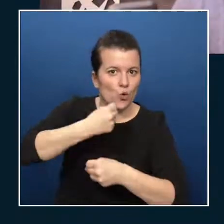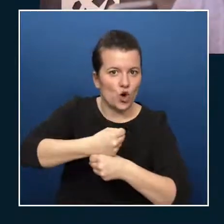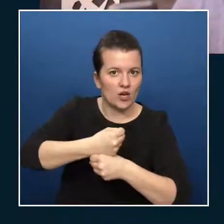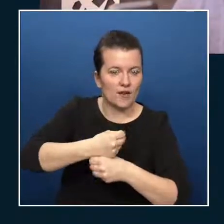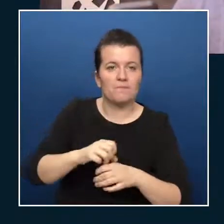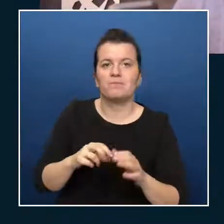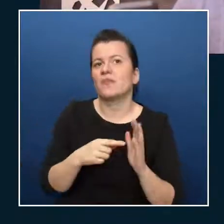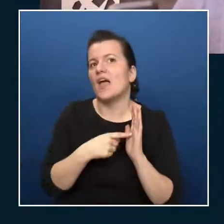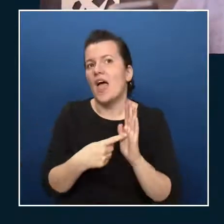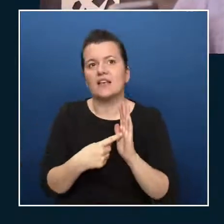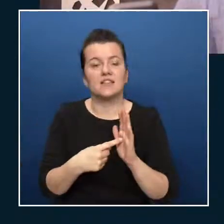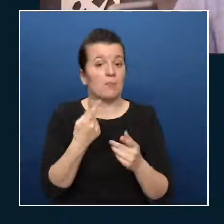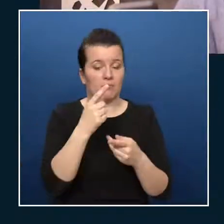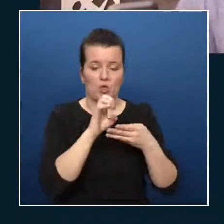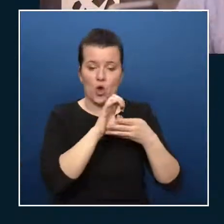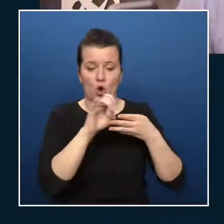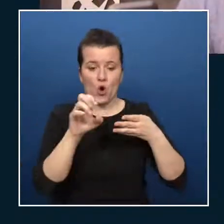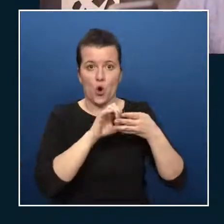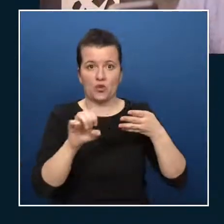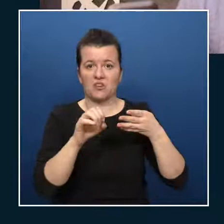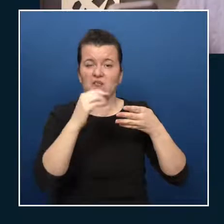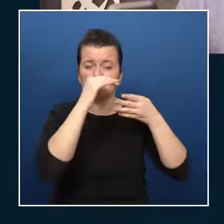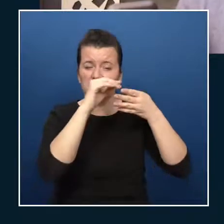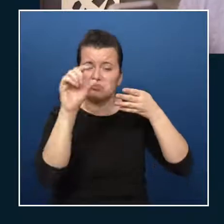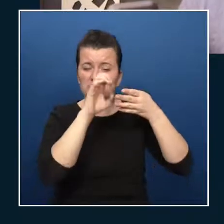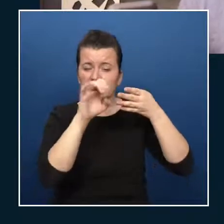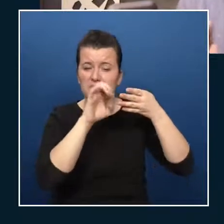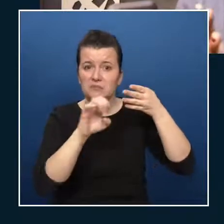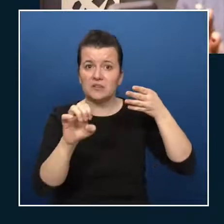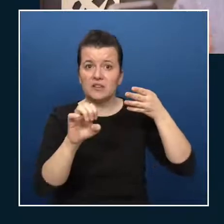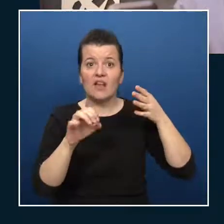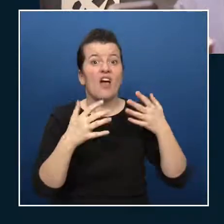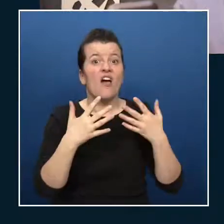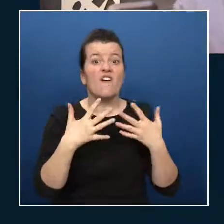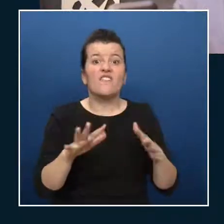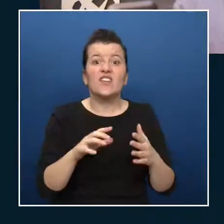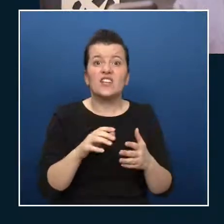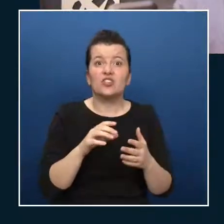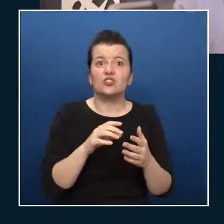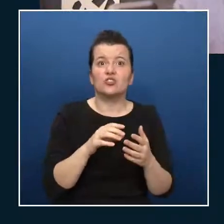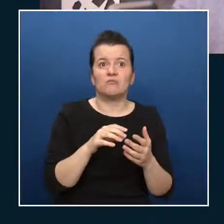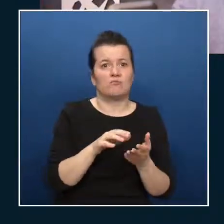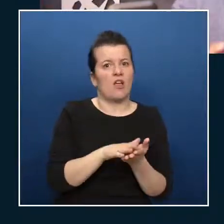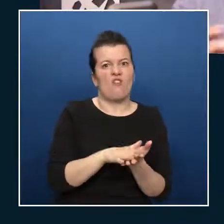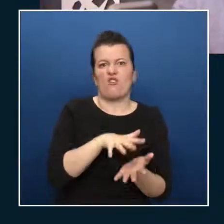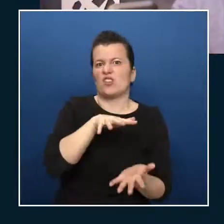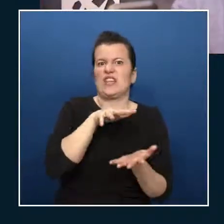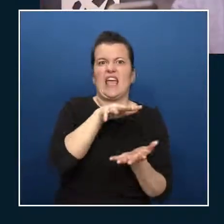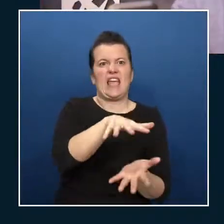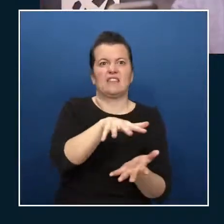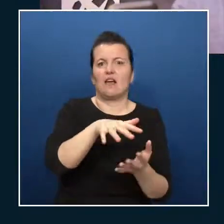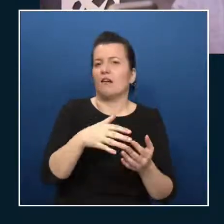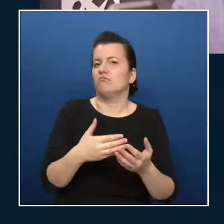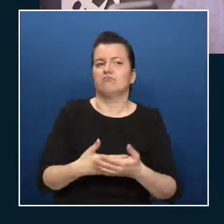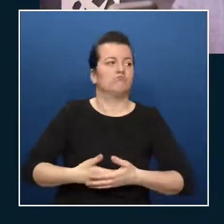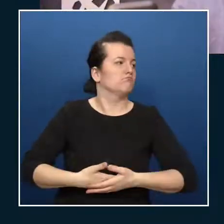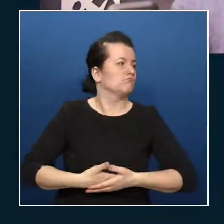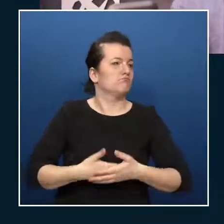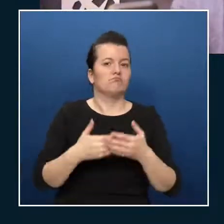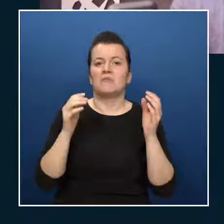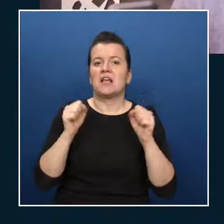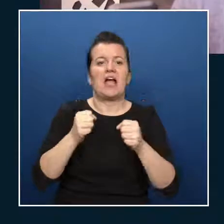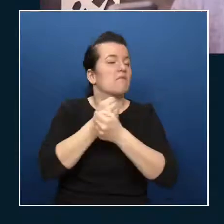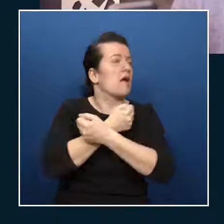few lines of code, you can define create, read, update, and delete for, anything that you can think